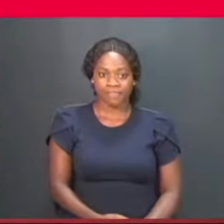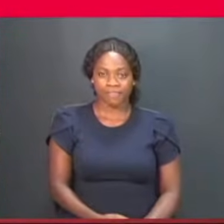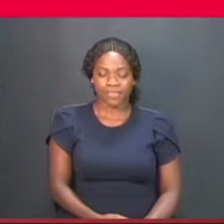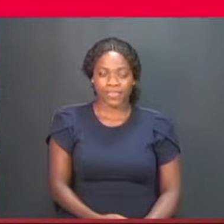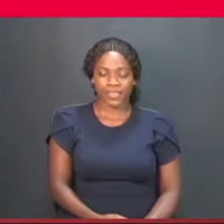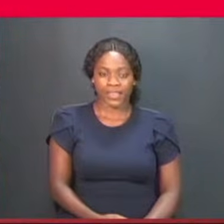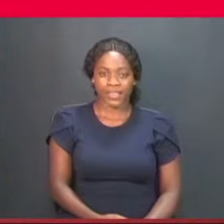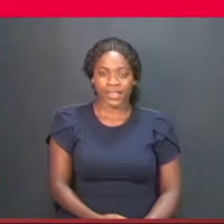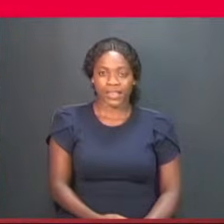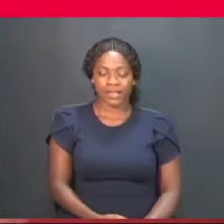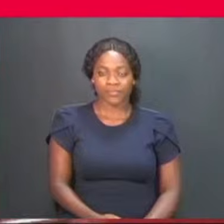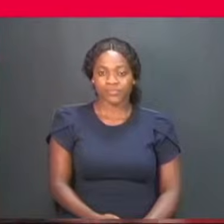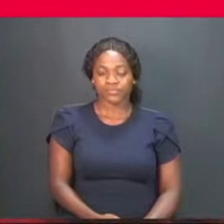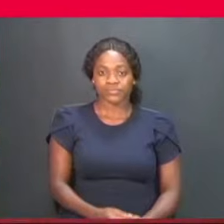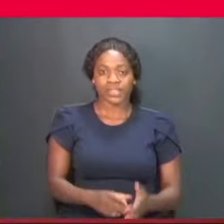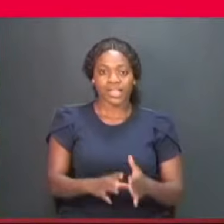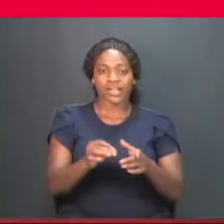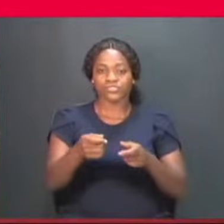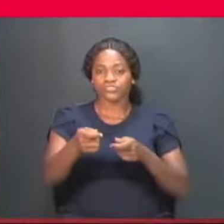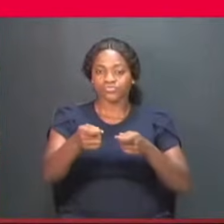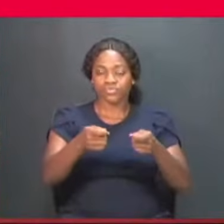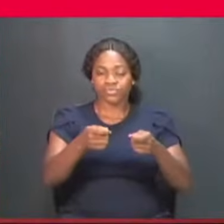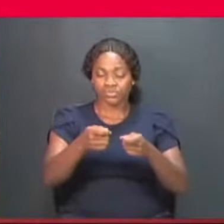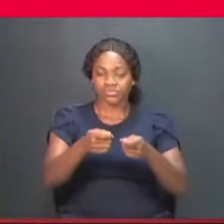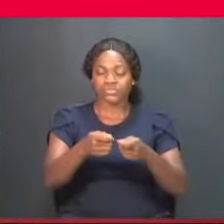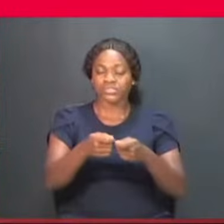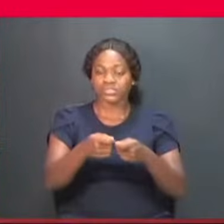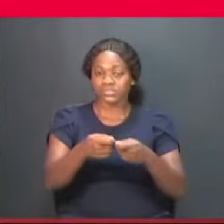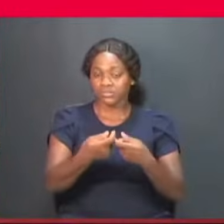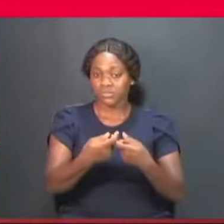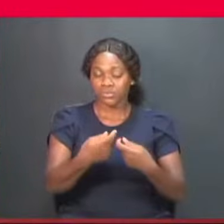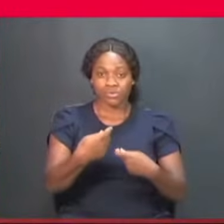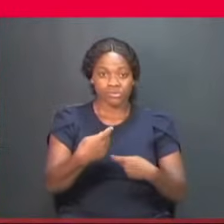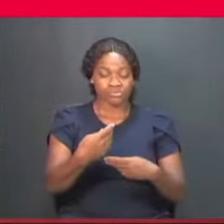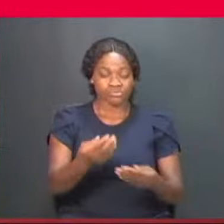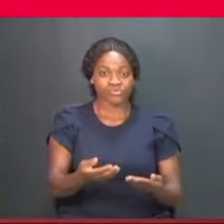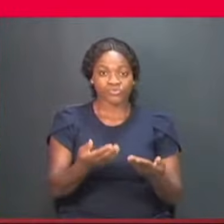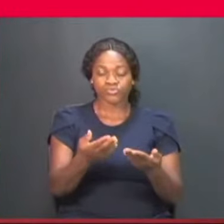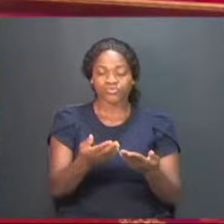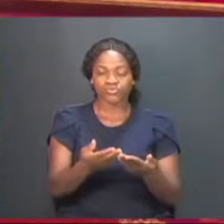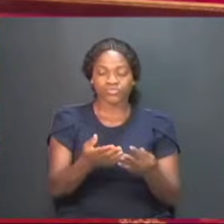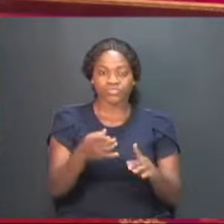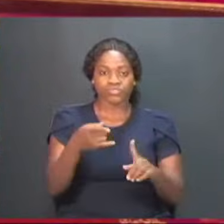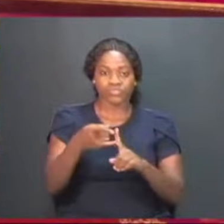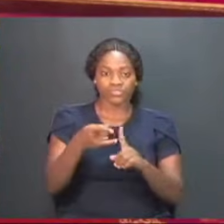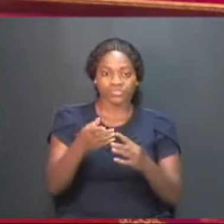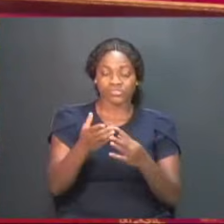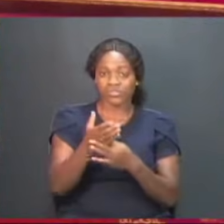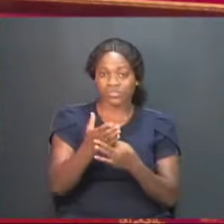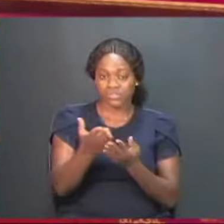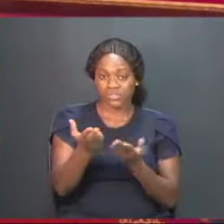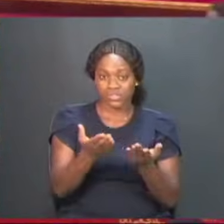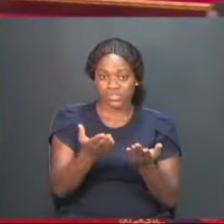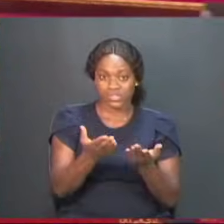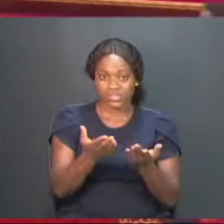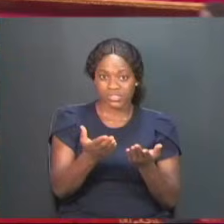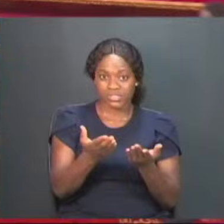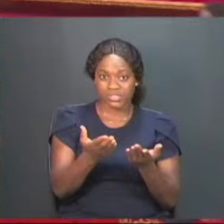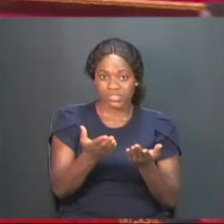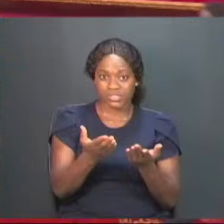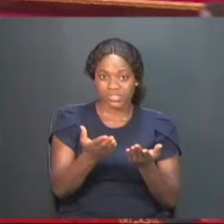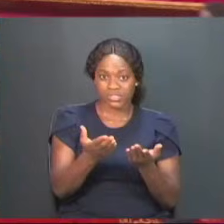Yes, go ahead. An act to regulate the provision of a virtual asset service in or from the country and to provide for related matters.